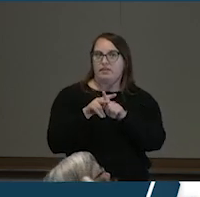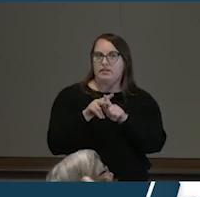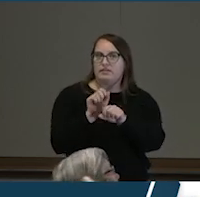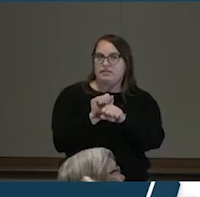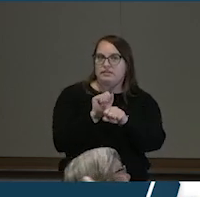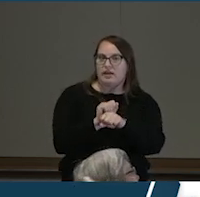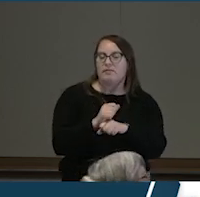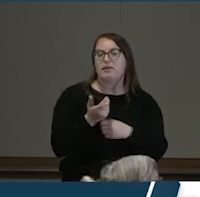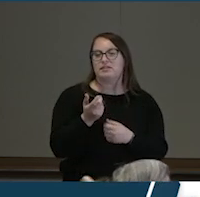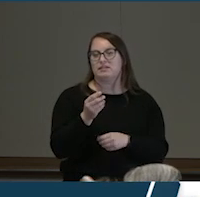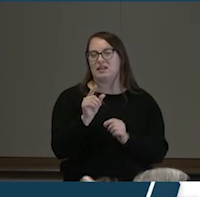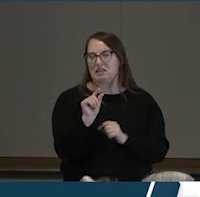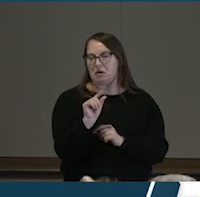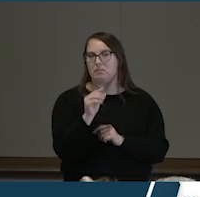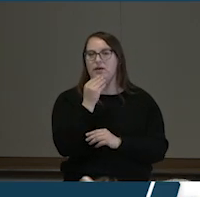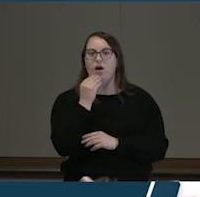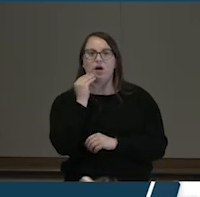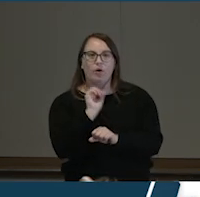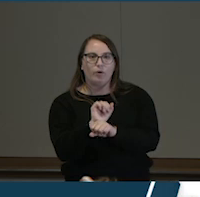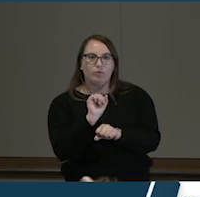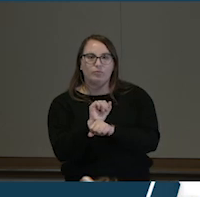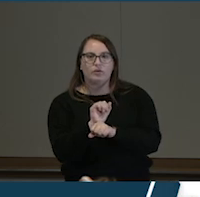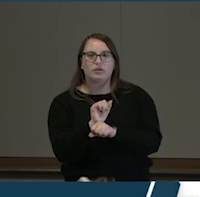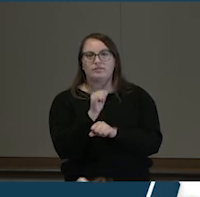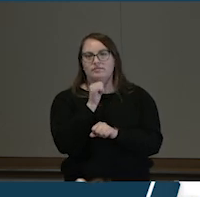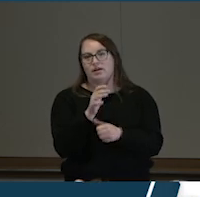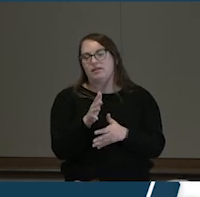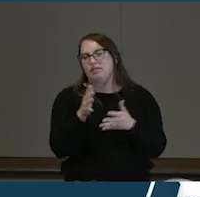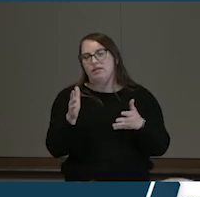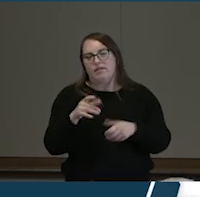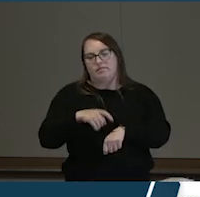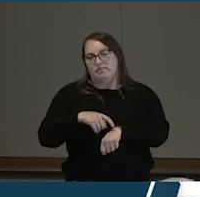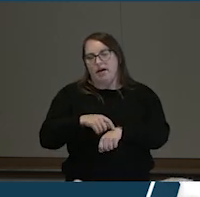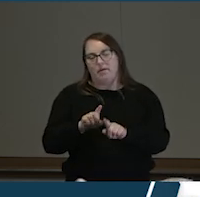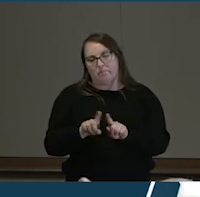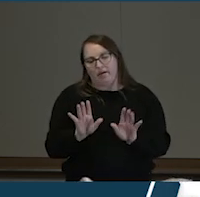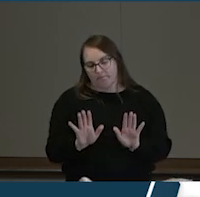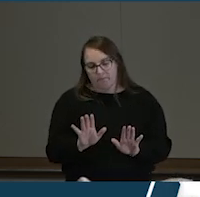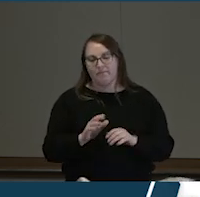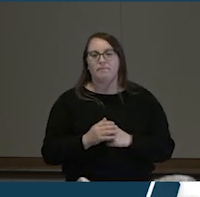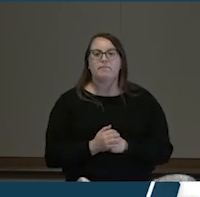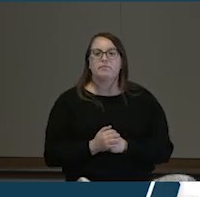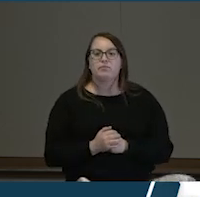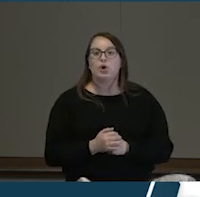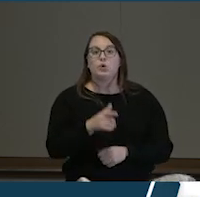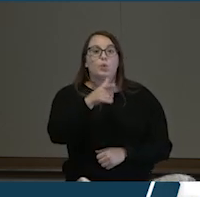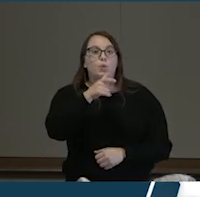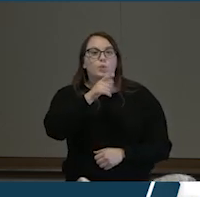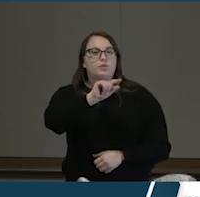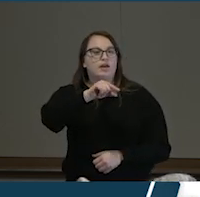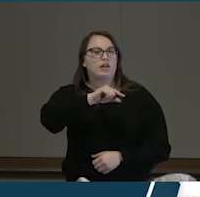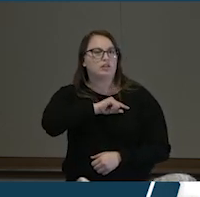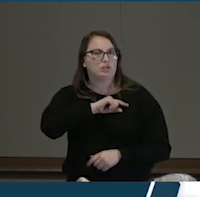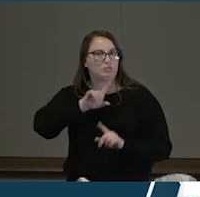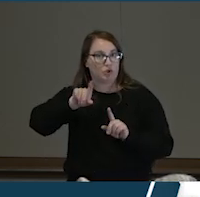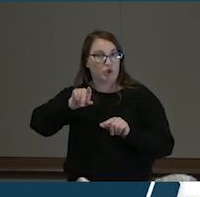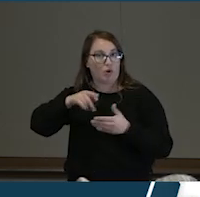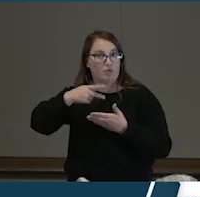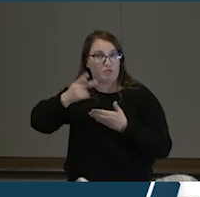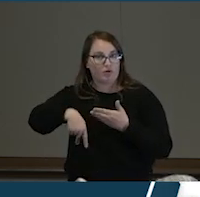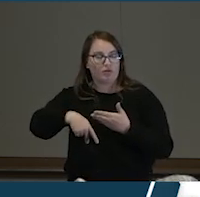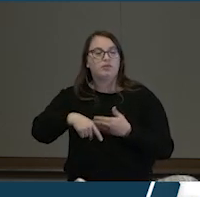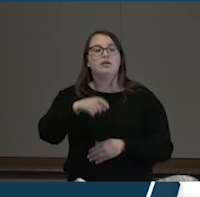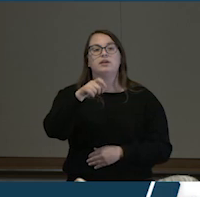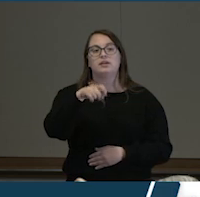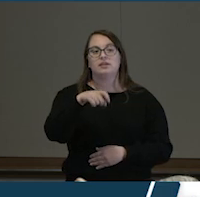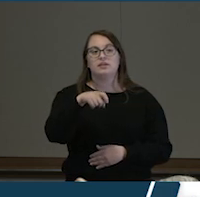not a lot, and I'll let you know like how much time and all that in just a few minutes. All right, so who's eligible? So this is important. You have to either be an adult